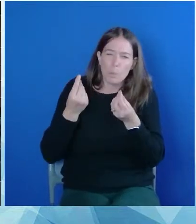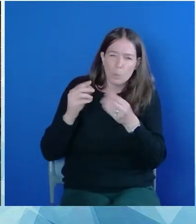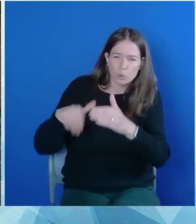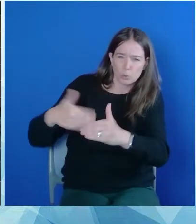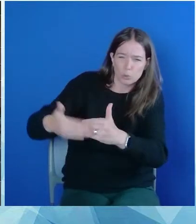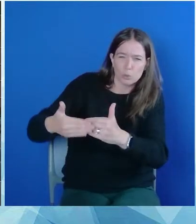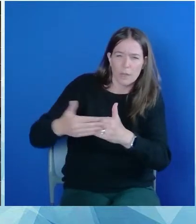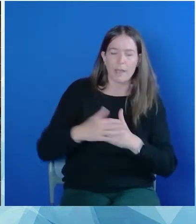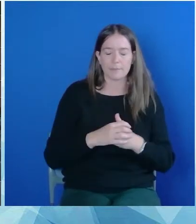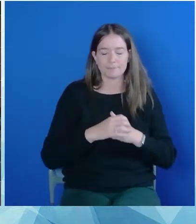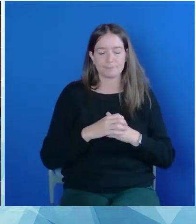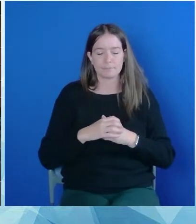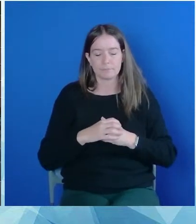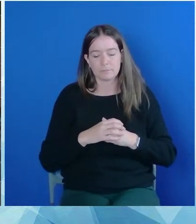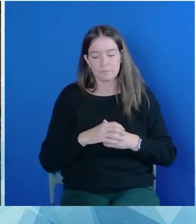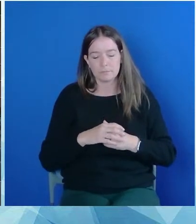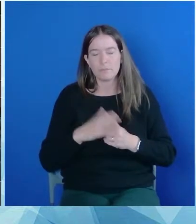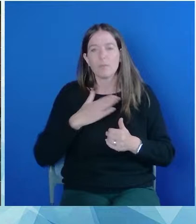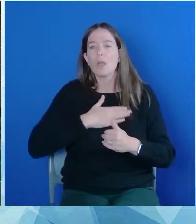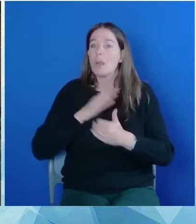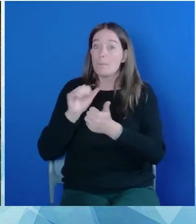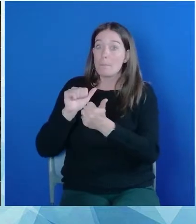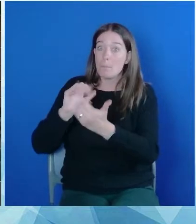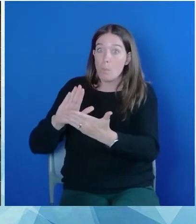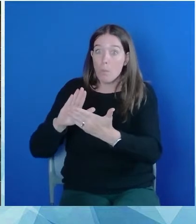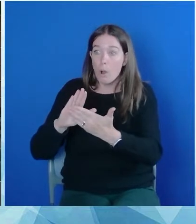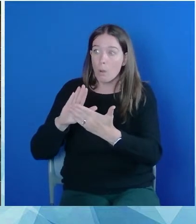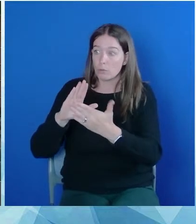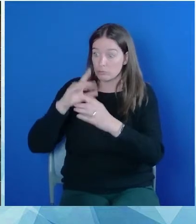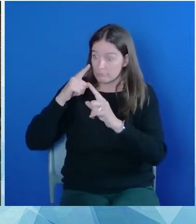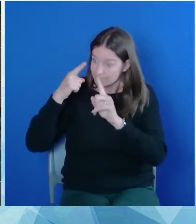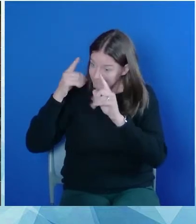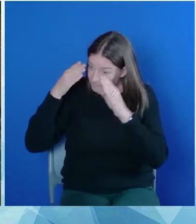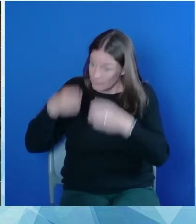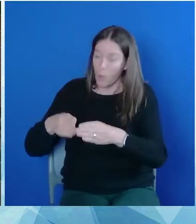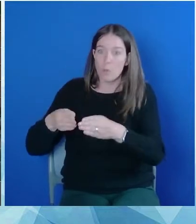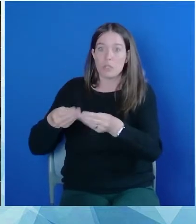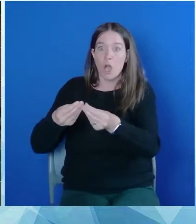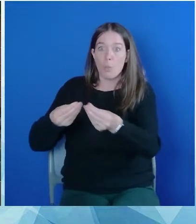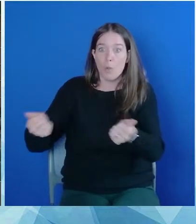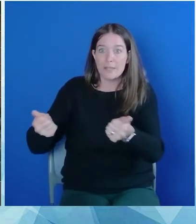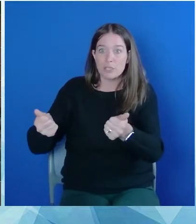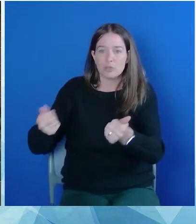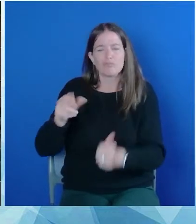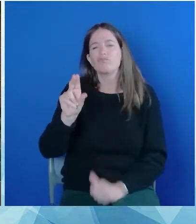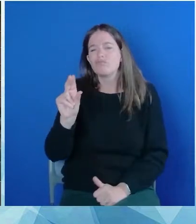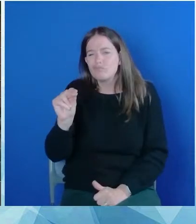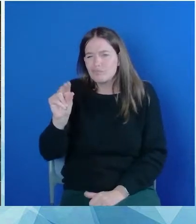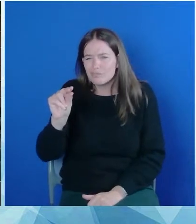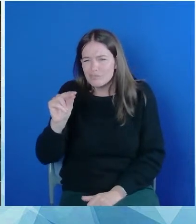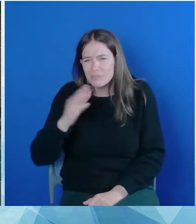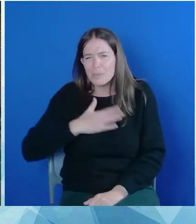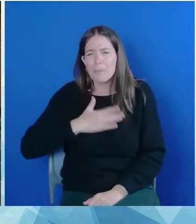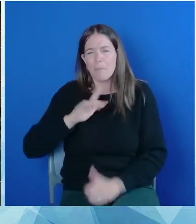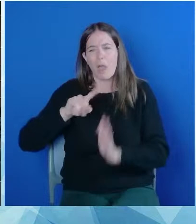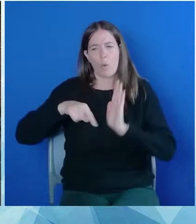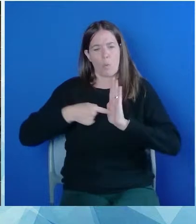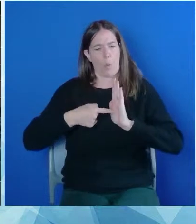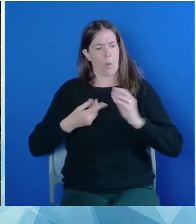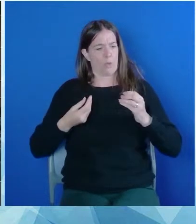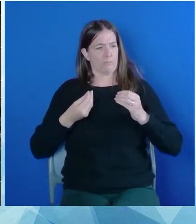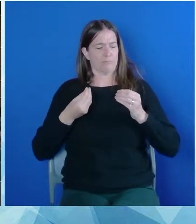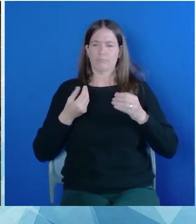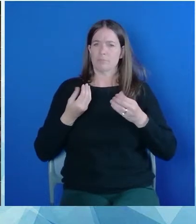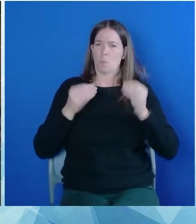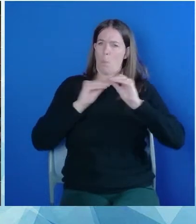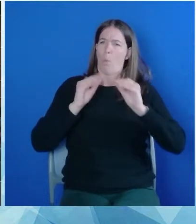been not necessarily resolution, because my role here is much greater than that, but really being helpful, number